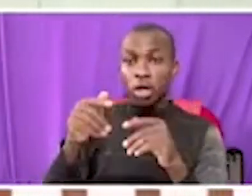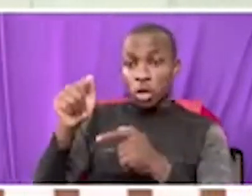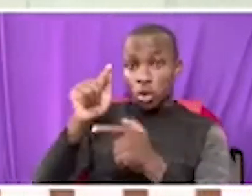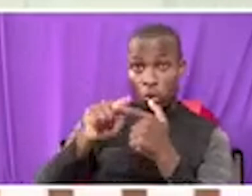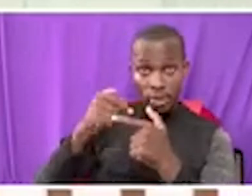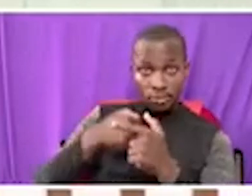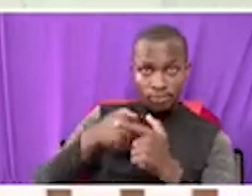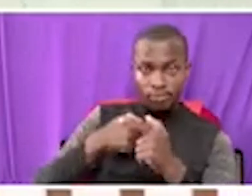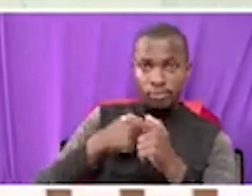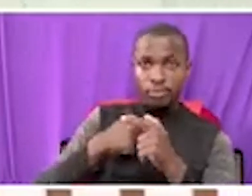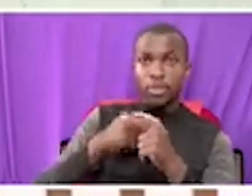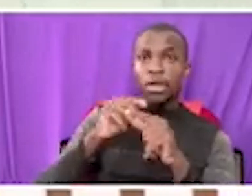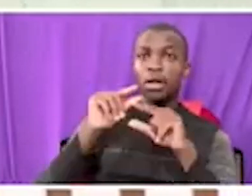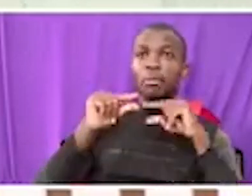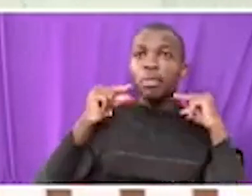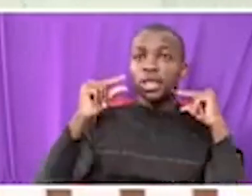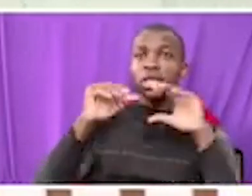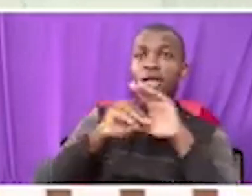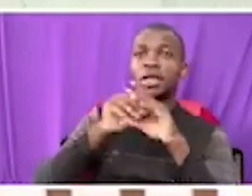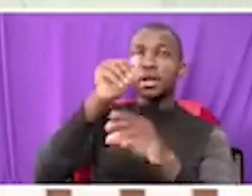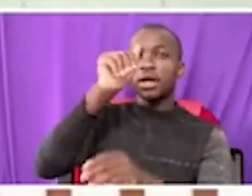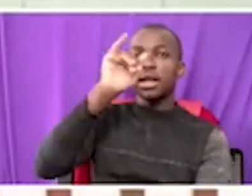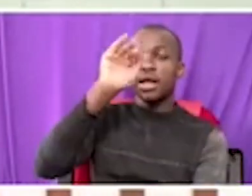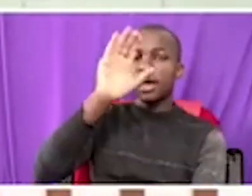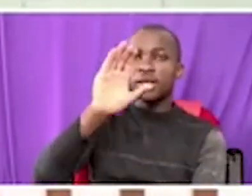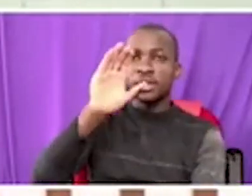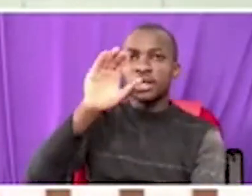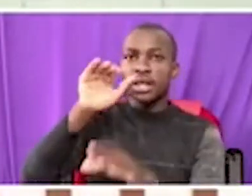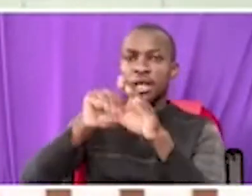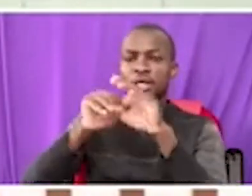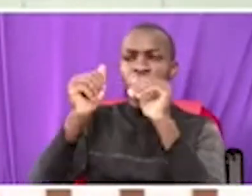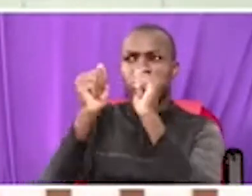Jericho, I believe it was 94 and